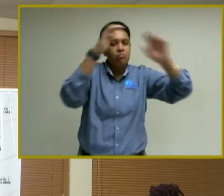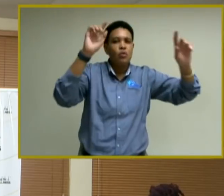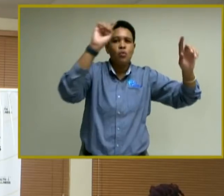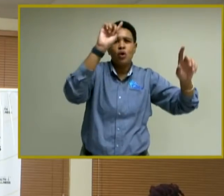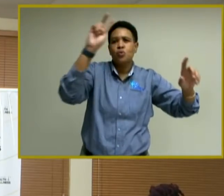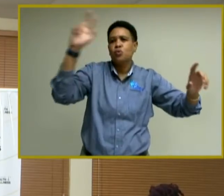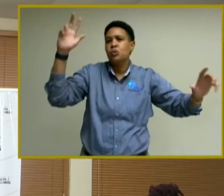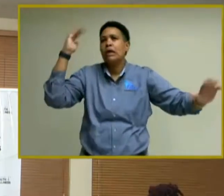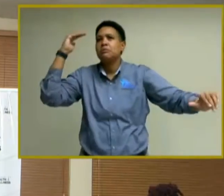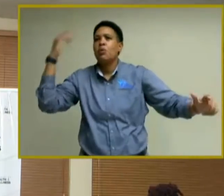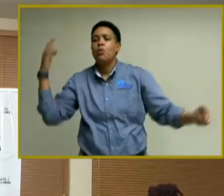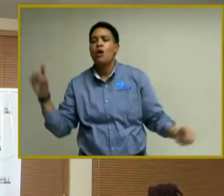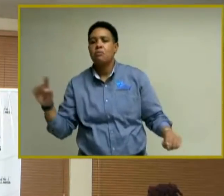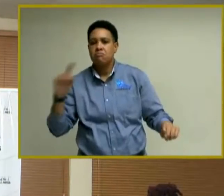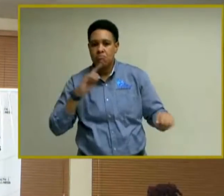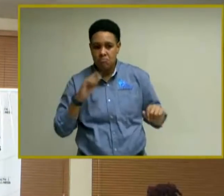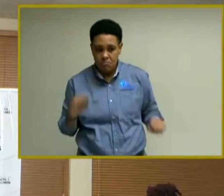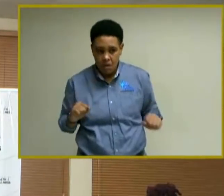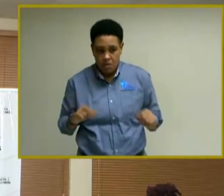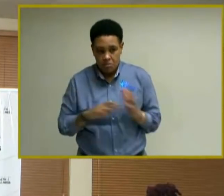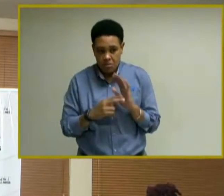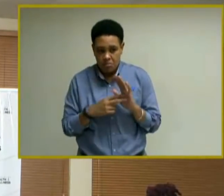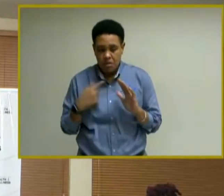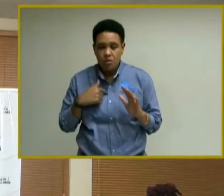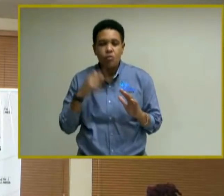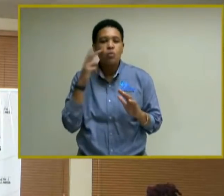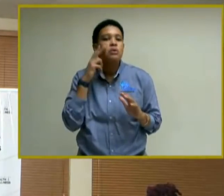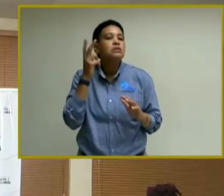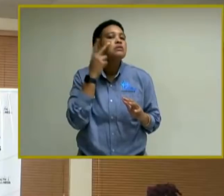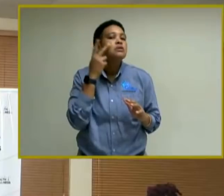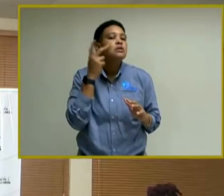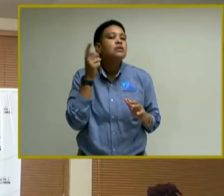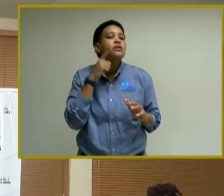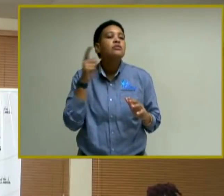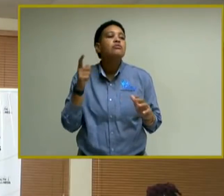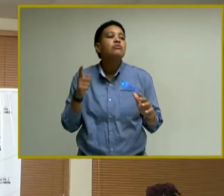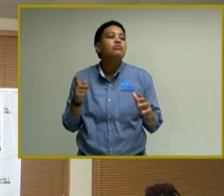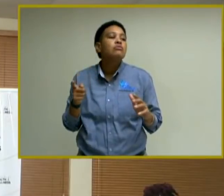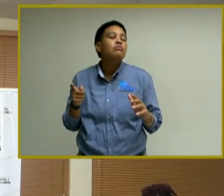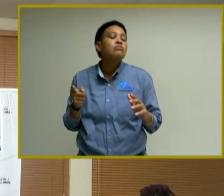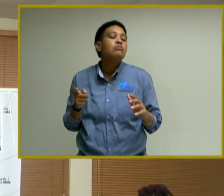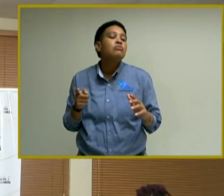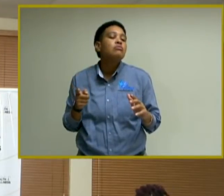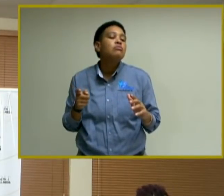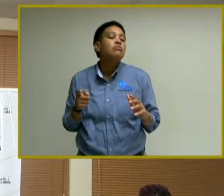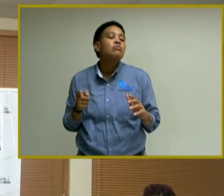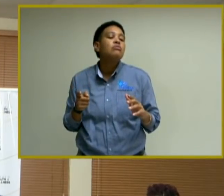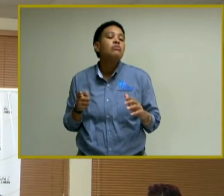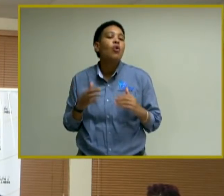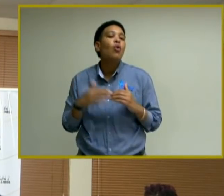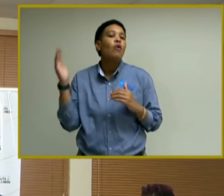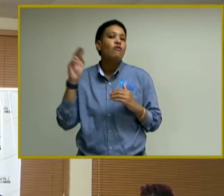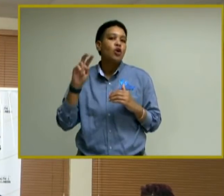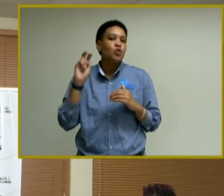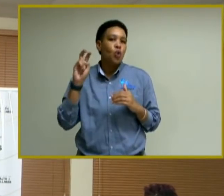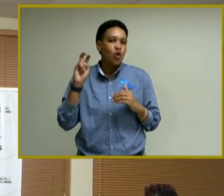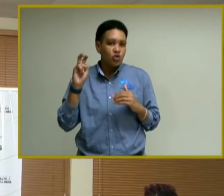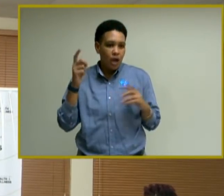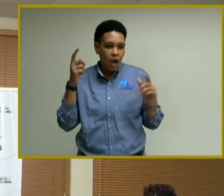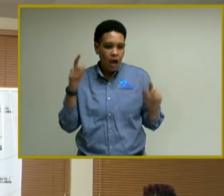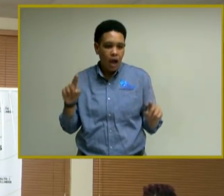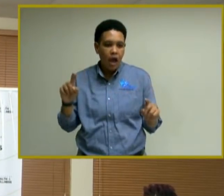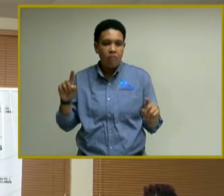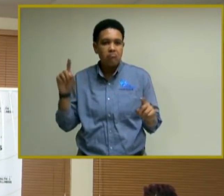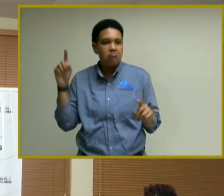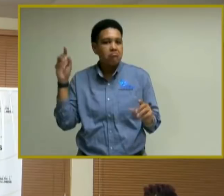is it likely then that we might see cases moving beyond 200, say